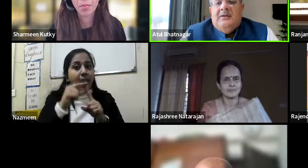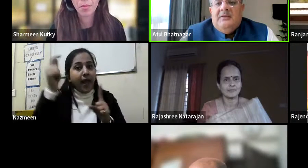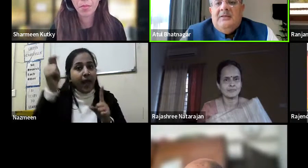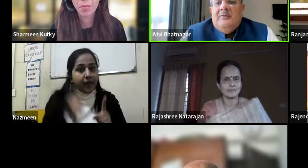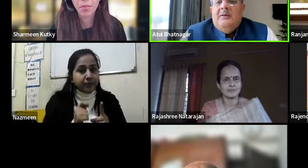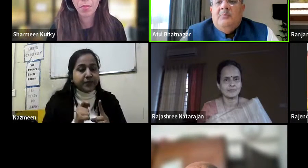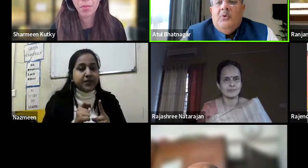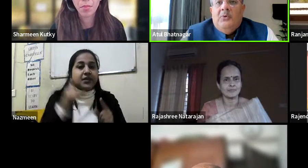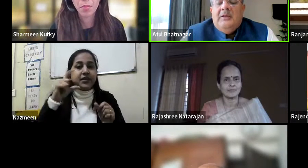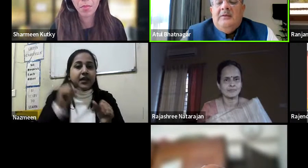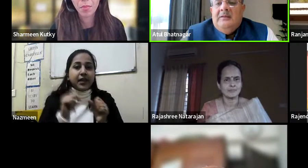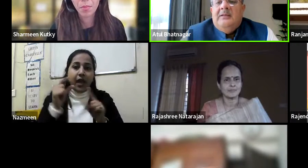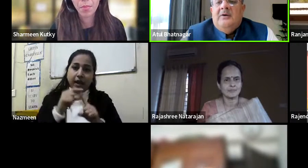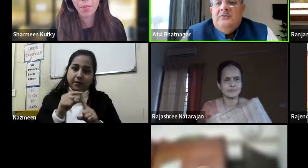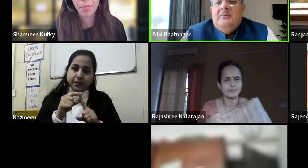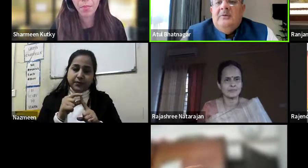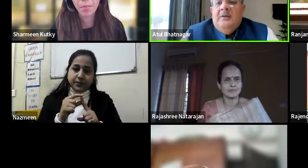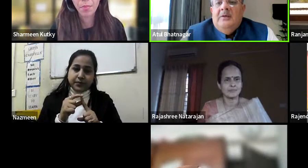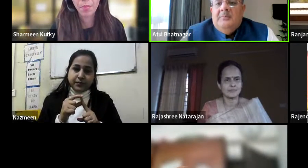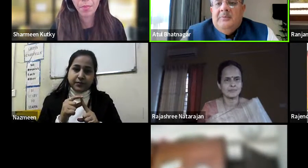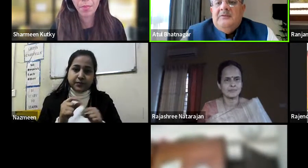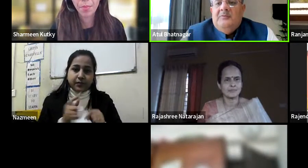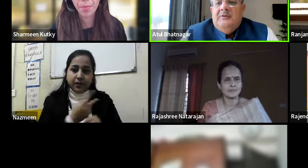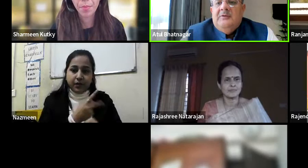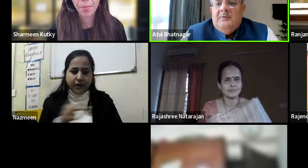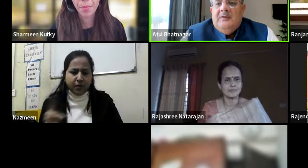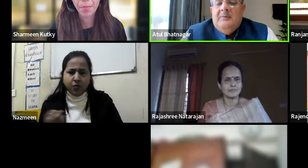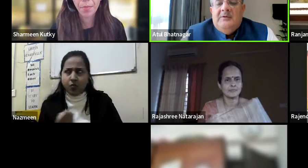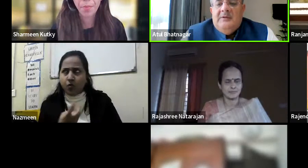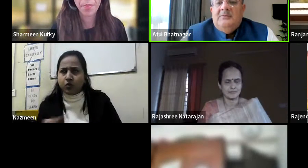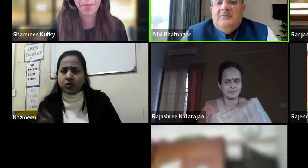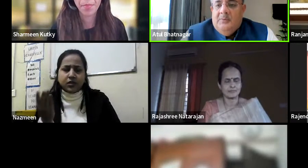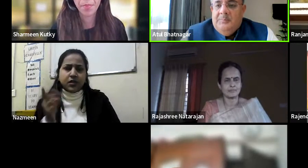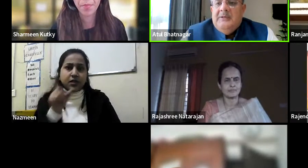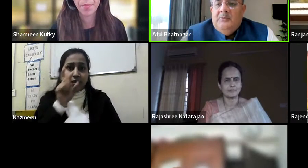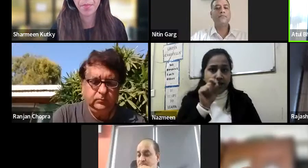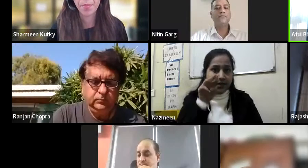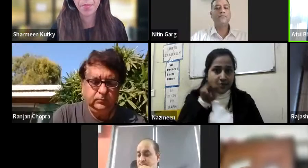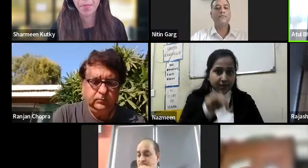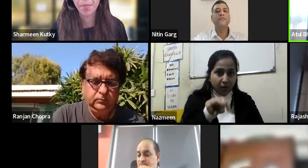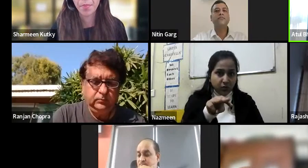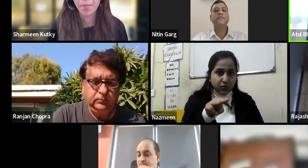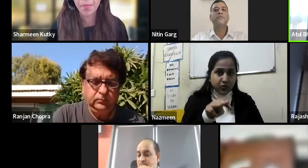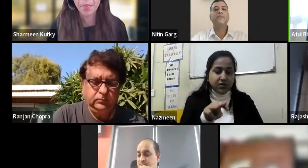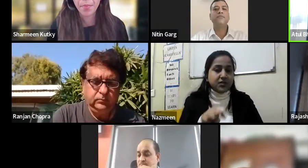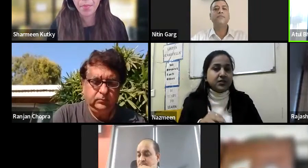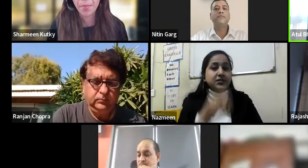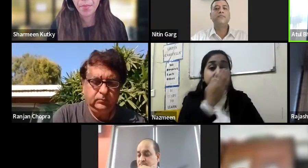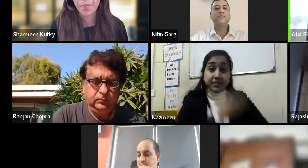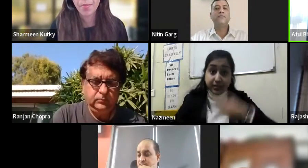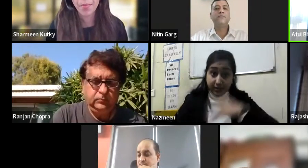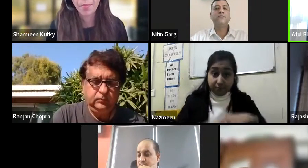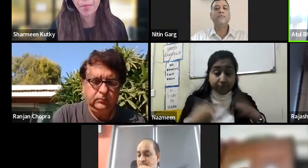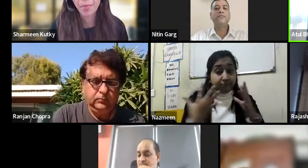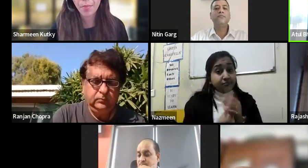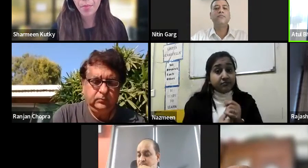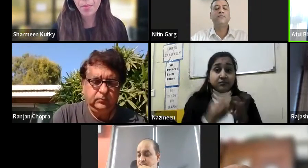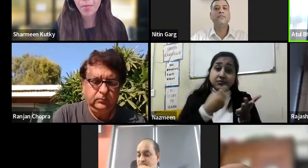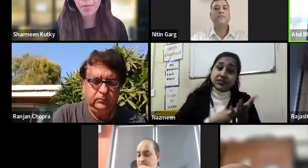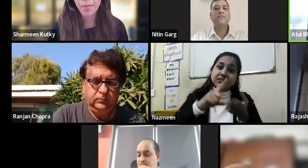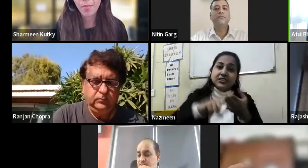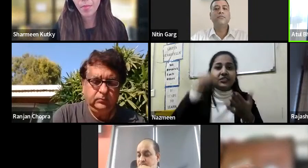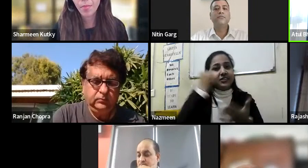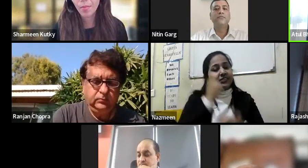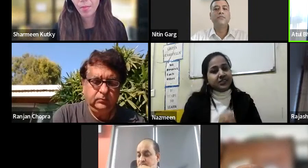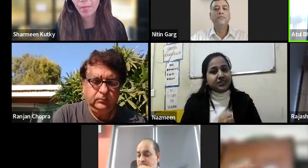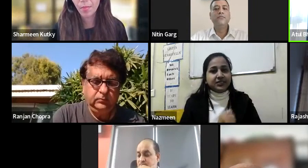CAP Sarthi, where more than 10,000 persons with disabilities called PWDs have already been registered.